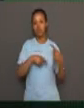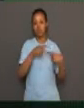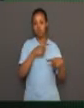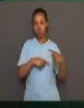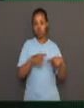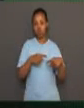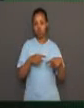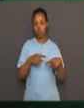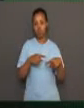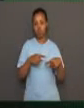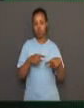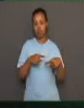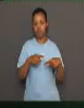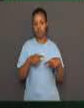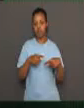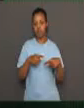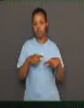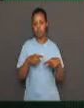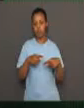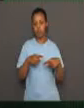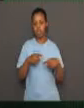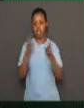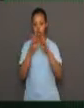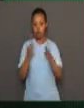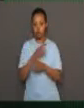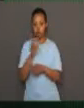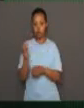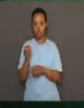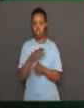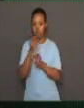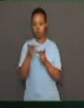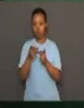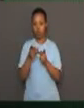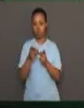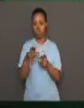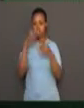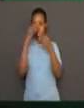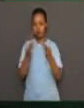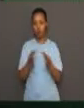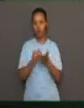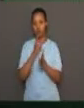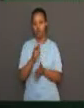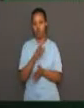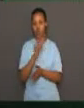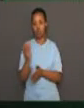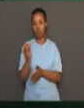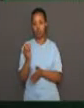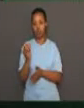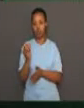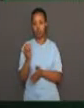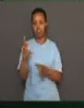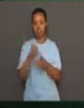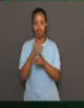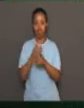gene, which regulate the location and shape of limbs and parts, are able to control the development of